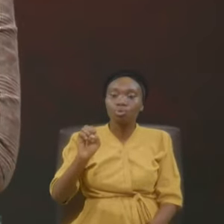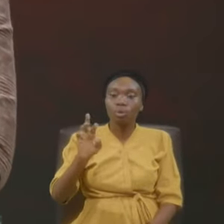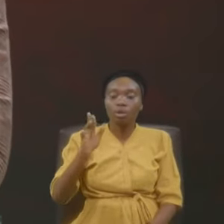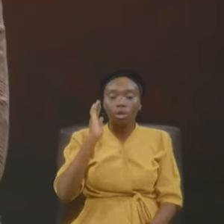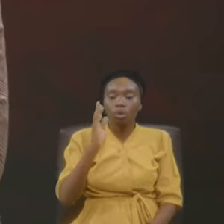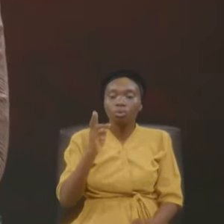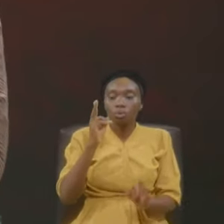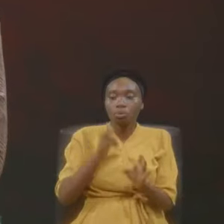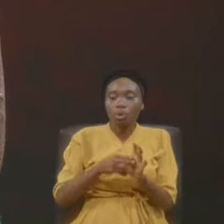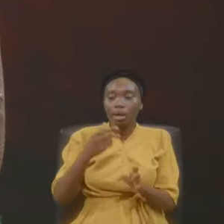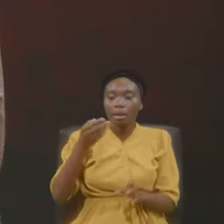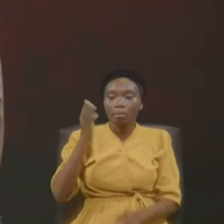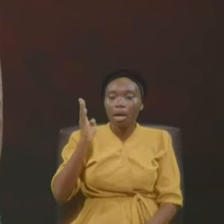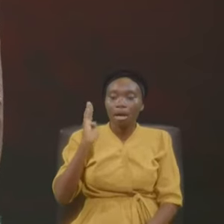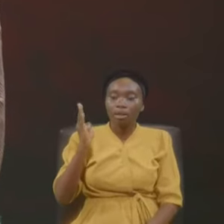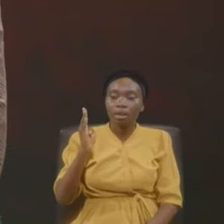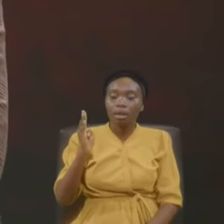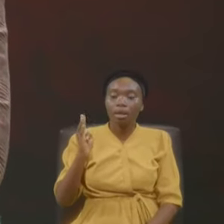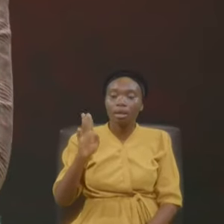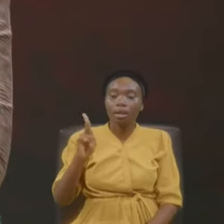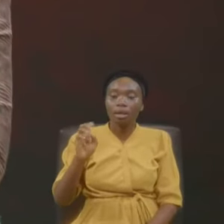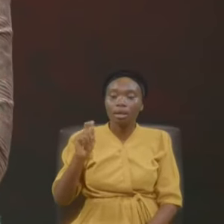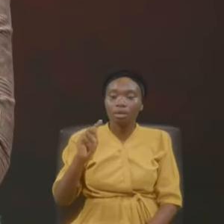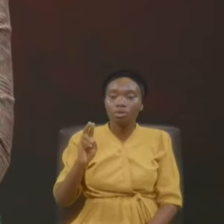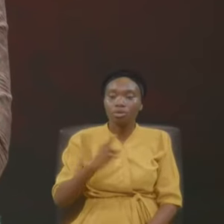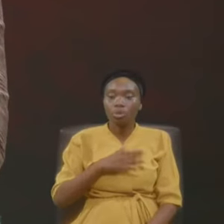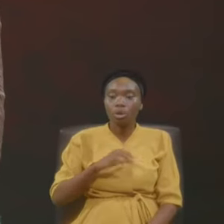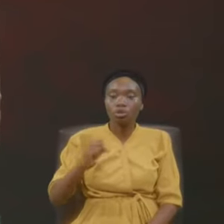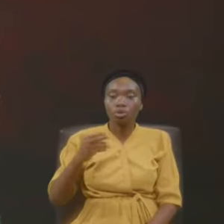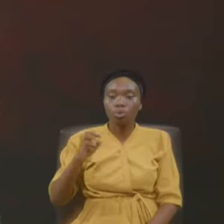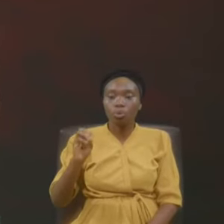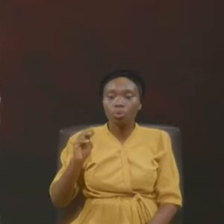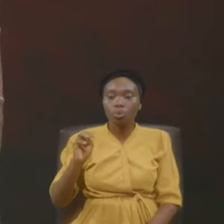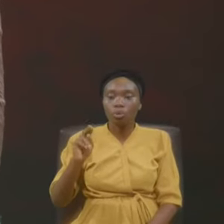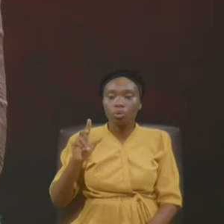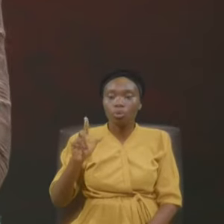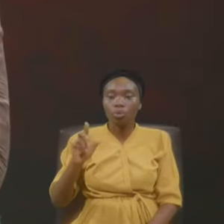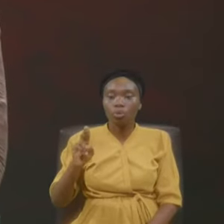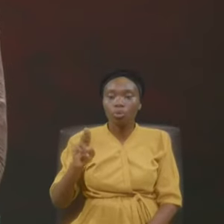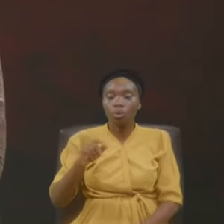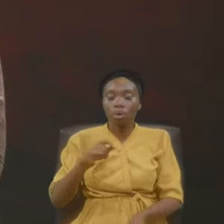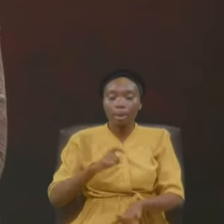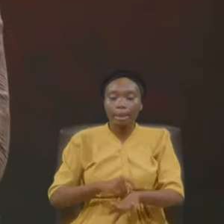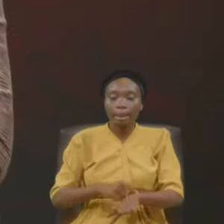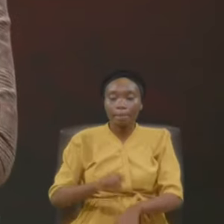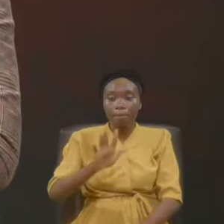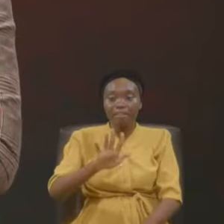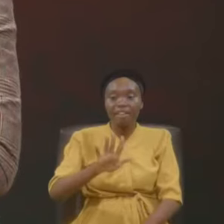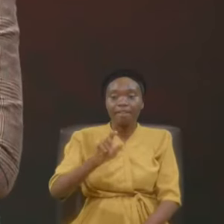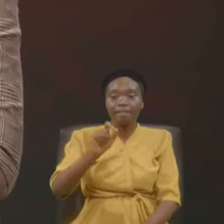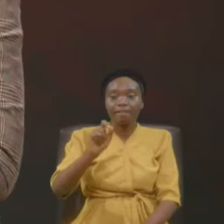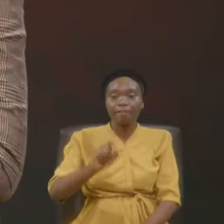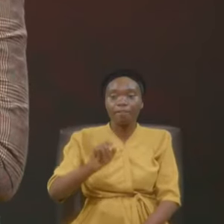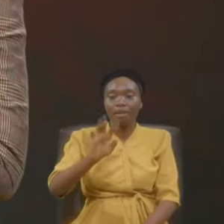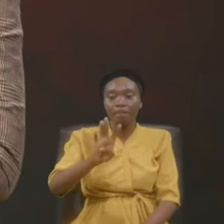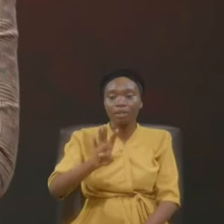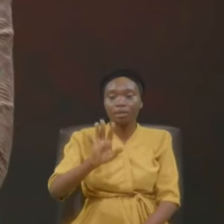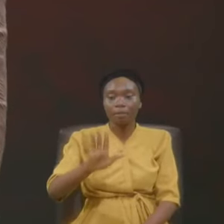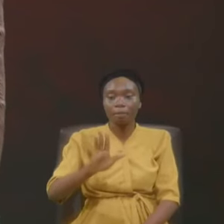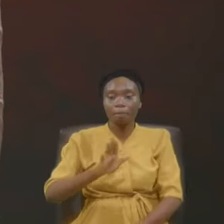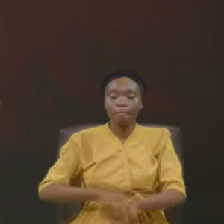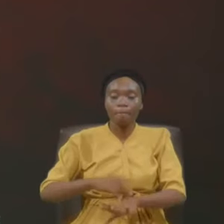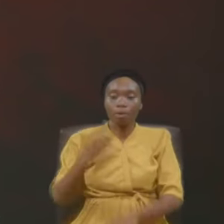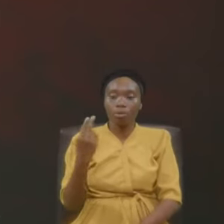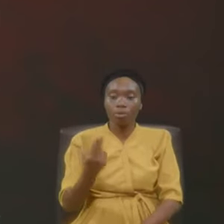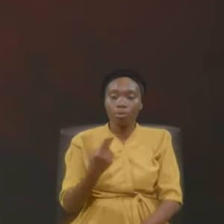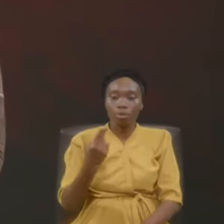and Shomolu Old District for their Bible study here in Bagada at 5:45. On Thursday, we meet for our